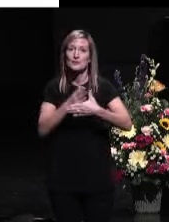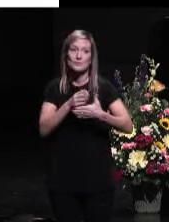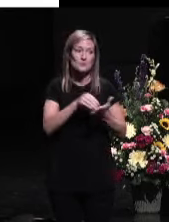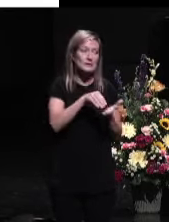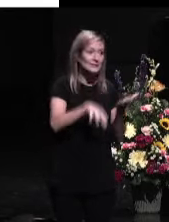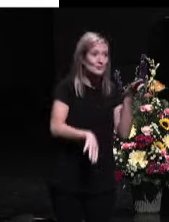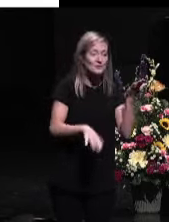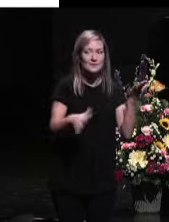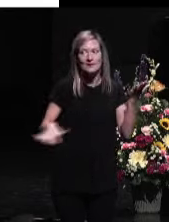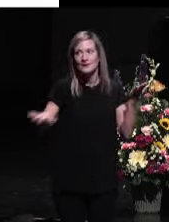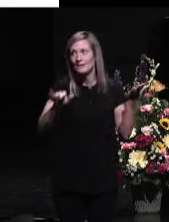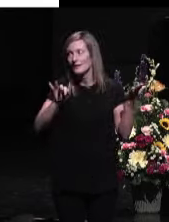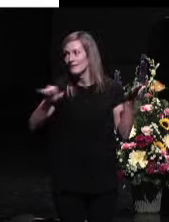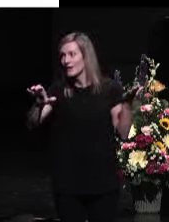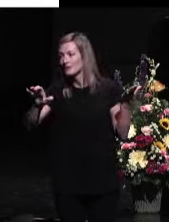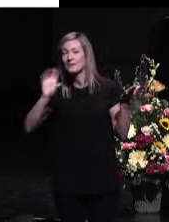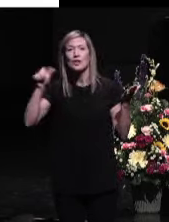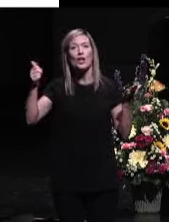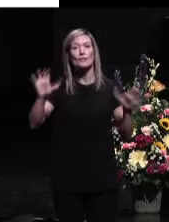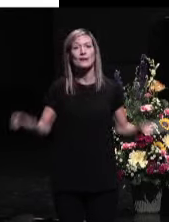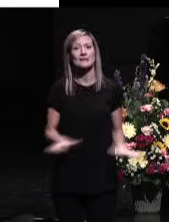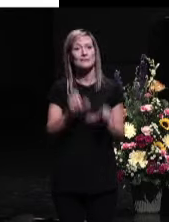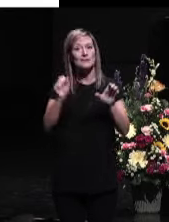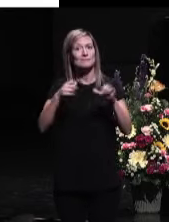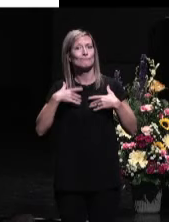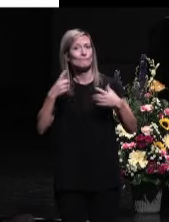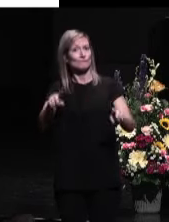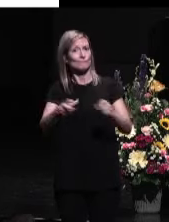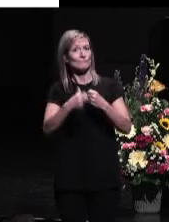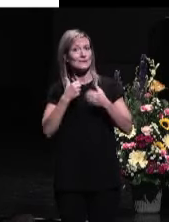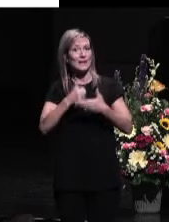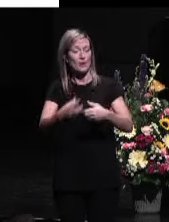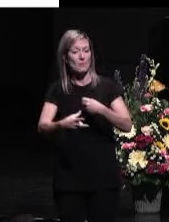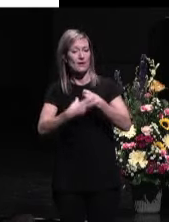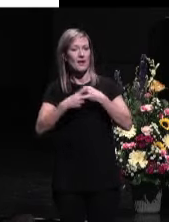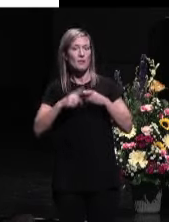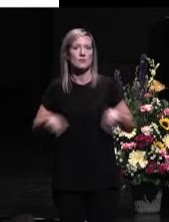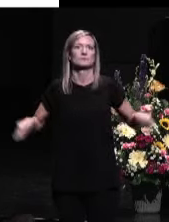Despite all the other activities that happen, it really comes down to that as the center.